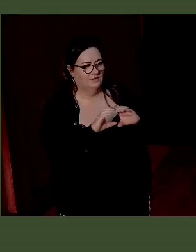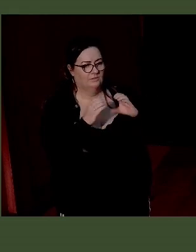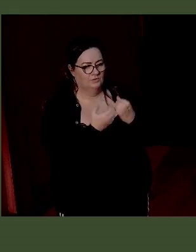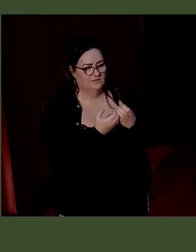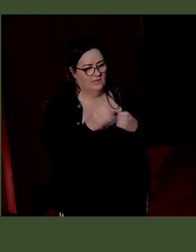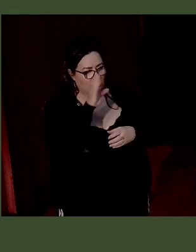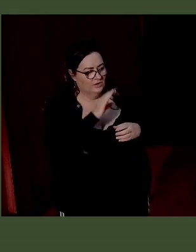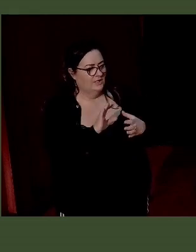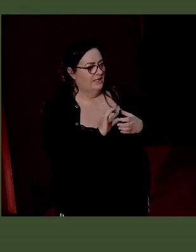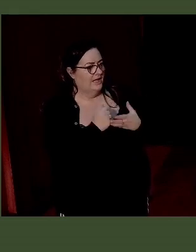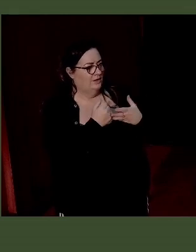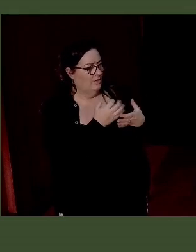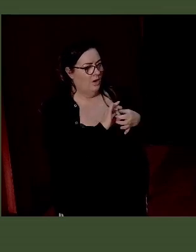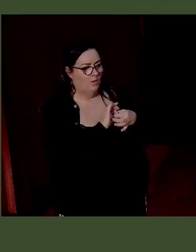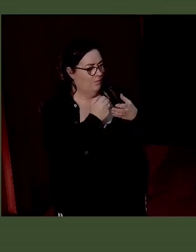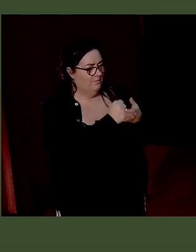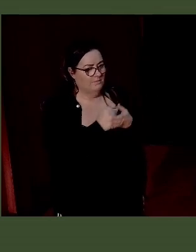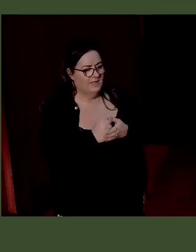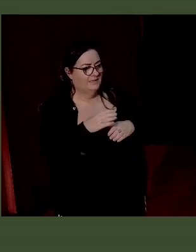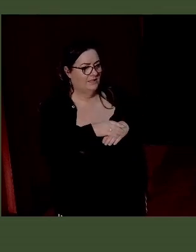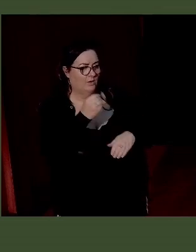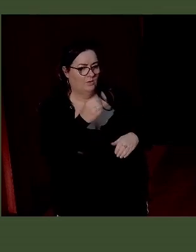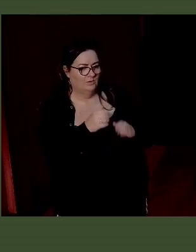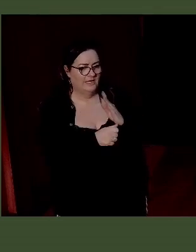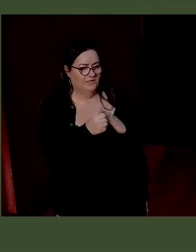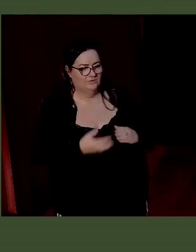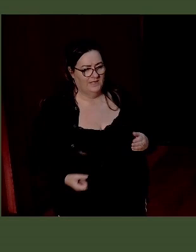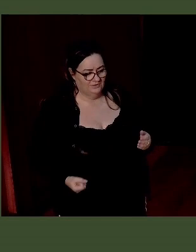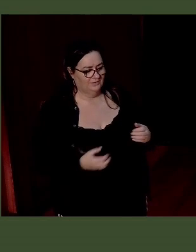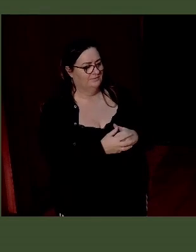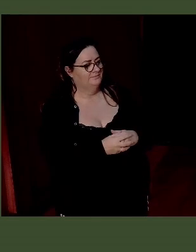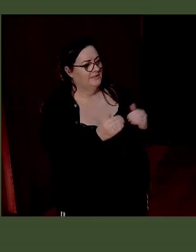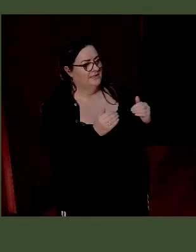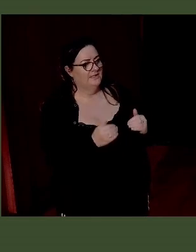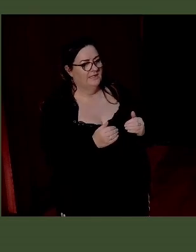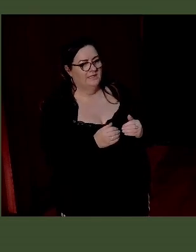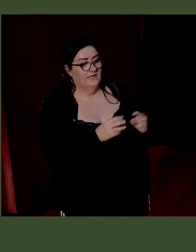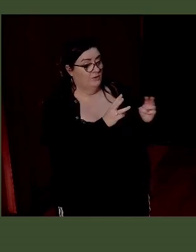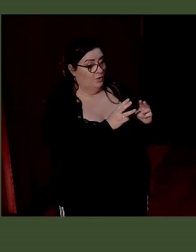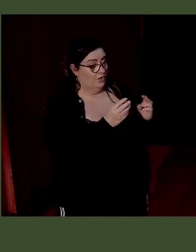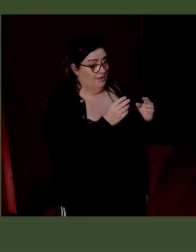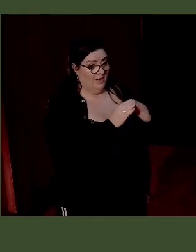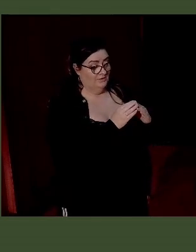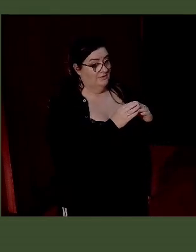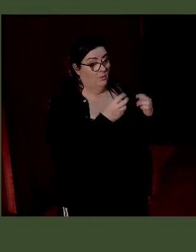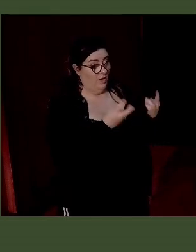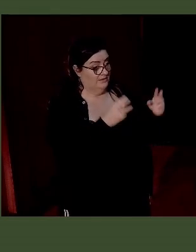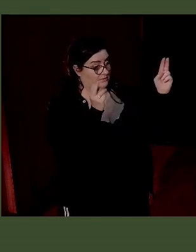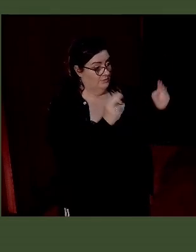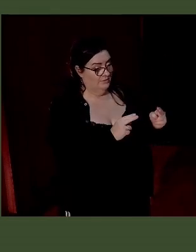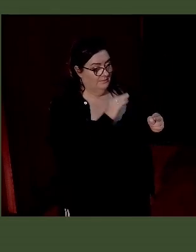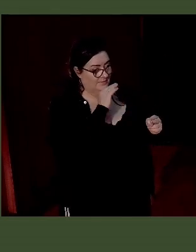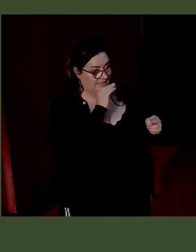community, looking at home assistance and the old age pension. The planned reduction in numbers in the workhouse or county home envisaged